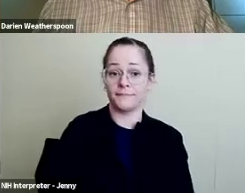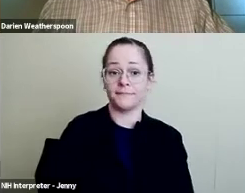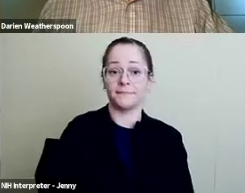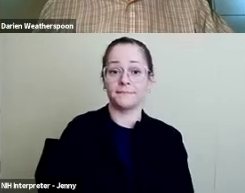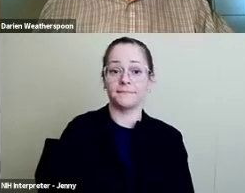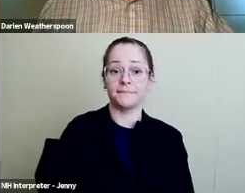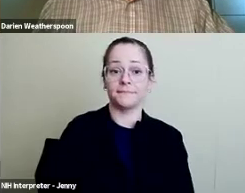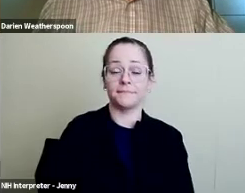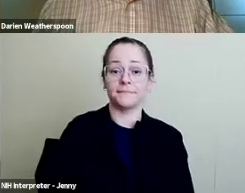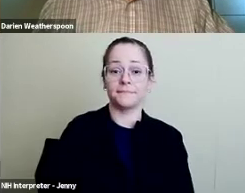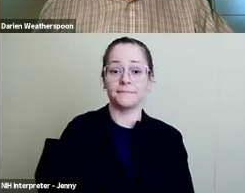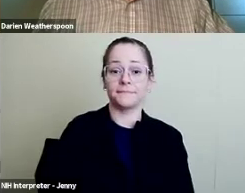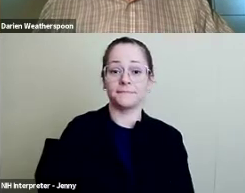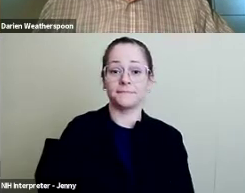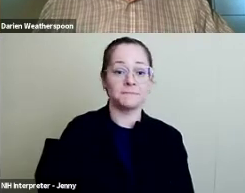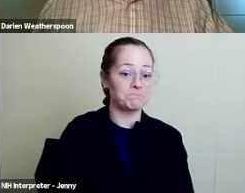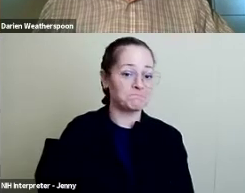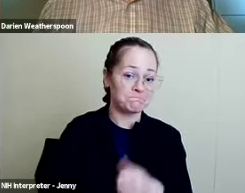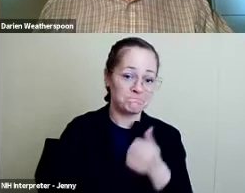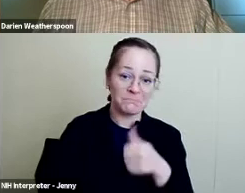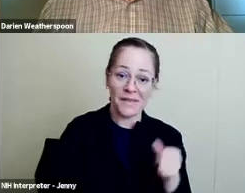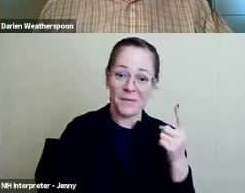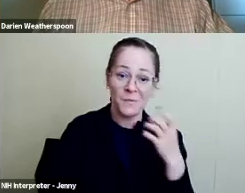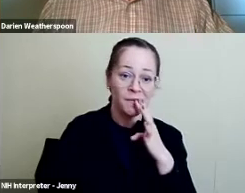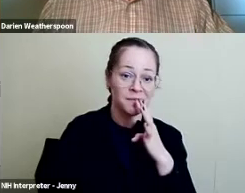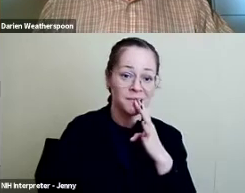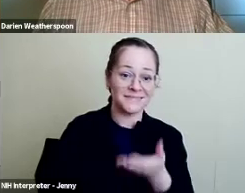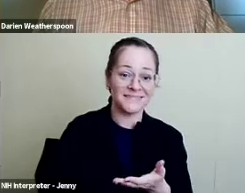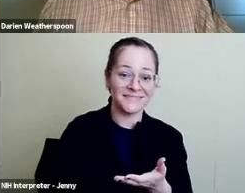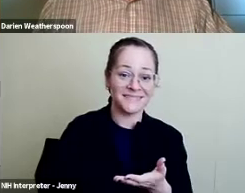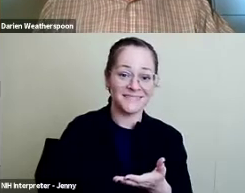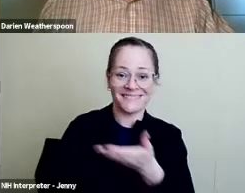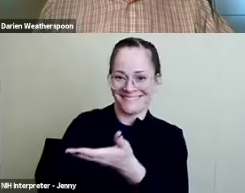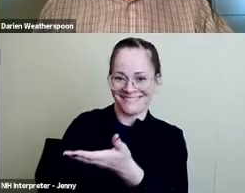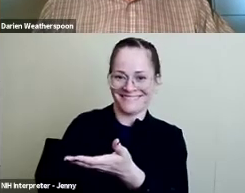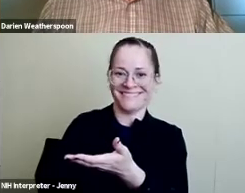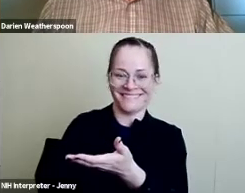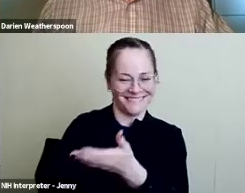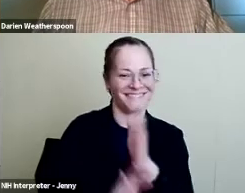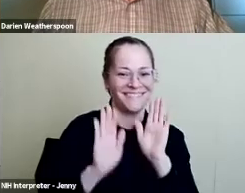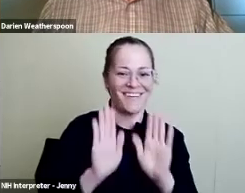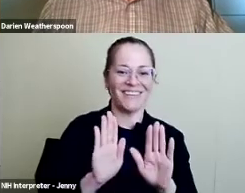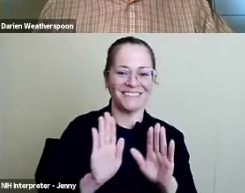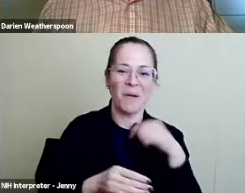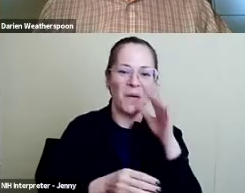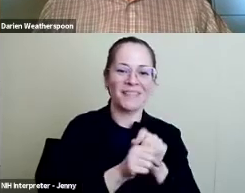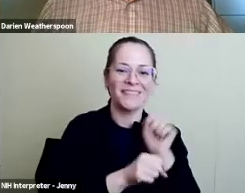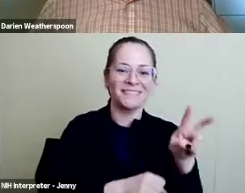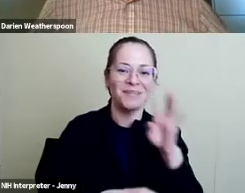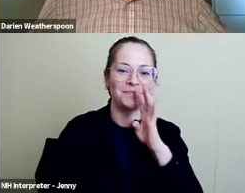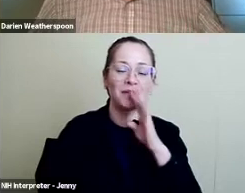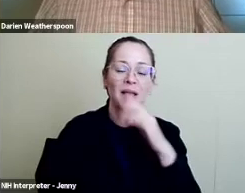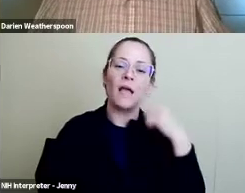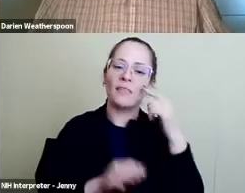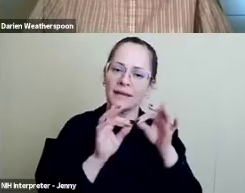Anybody wants to start with that one? Sure. I'll jump in. I think it is important